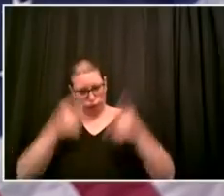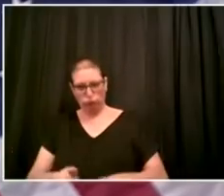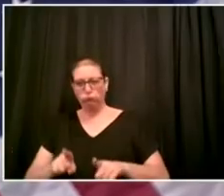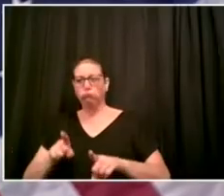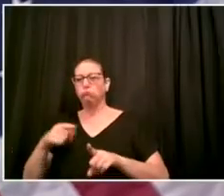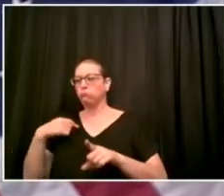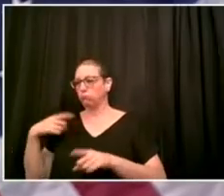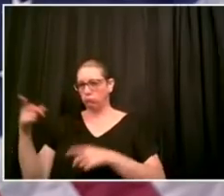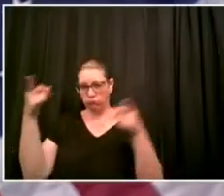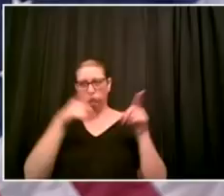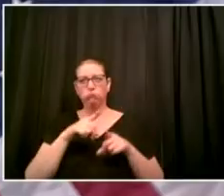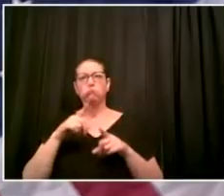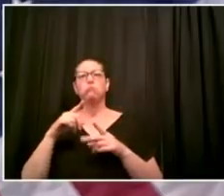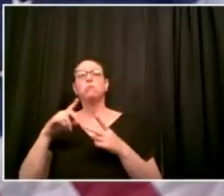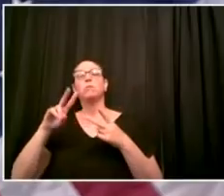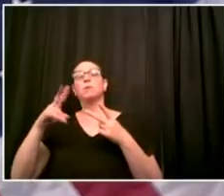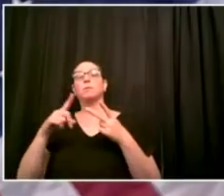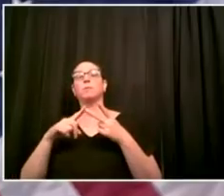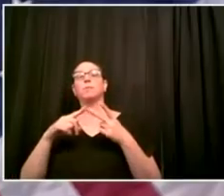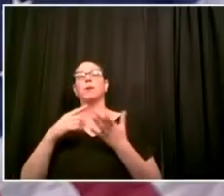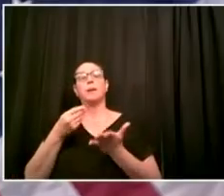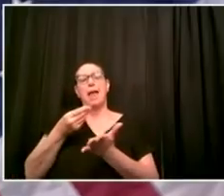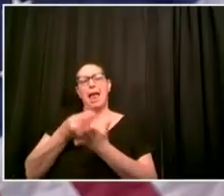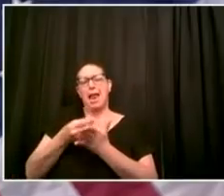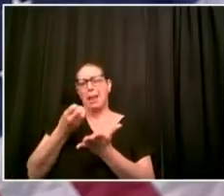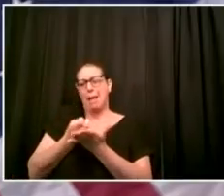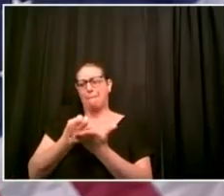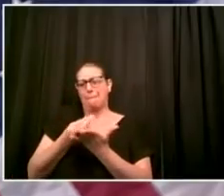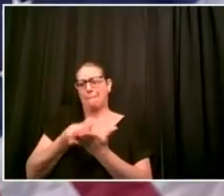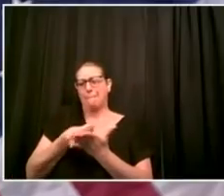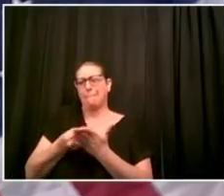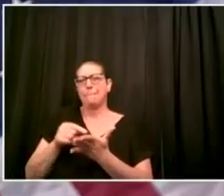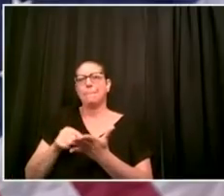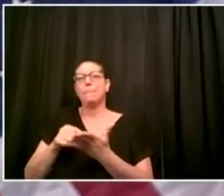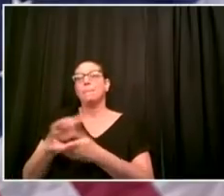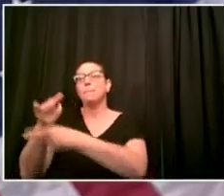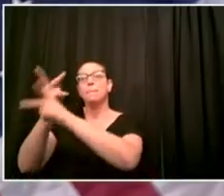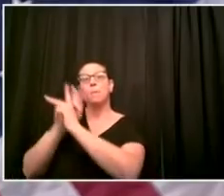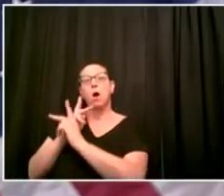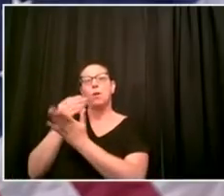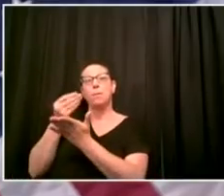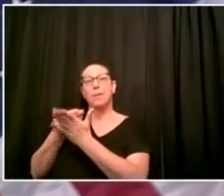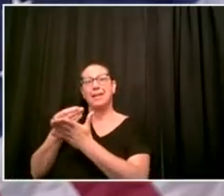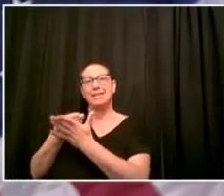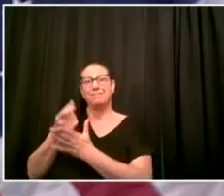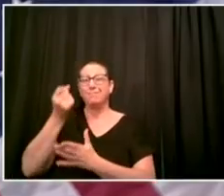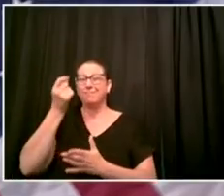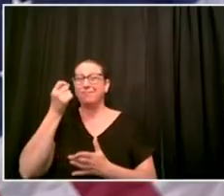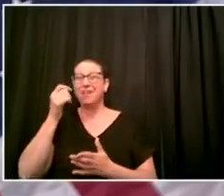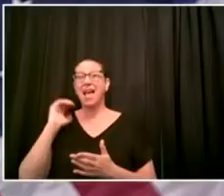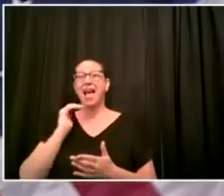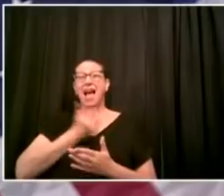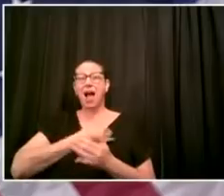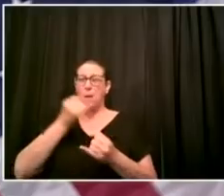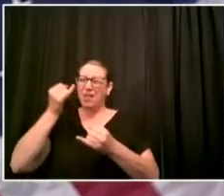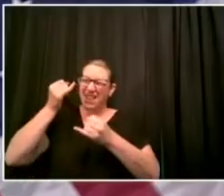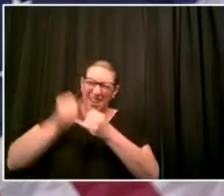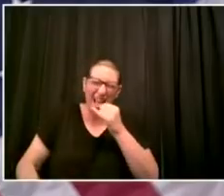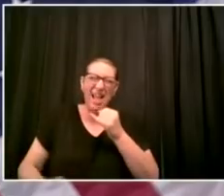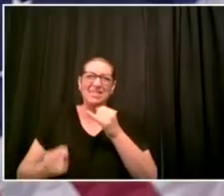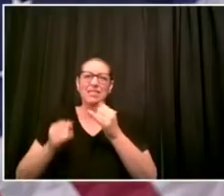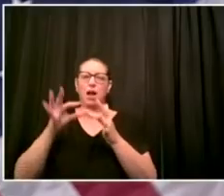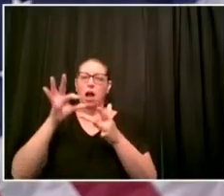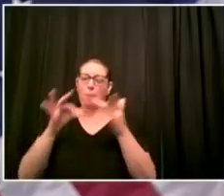is a last resort, obviously. We do not want to resort to borrowing, and we should not have to resort to borrowing,